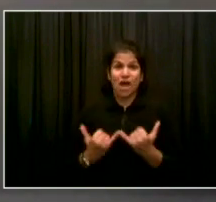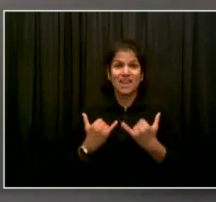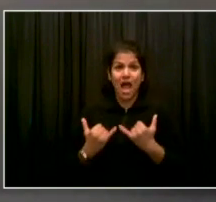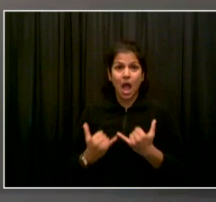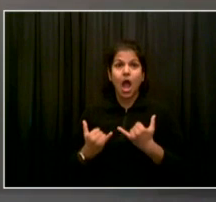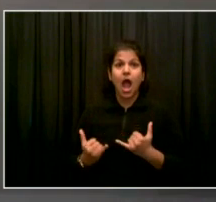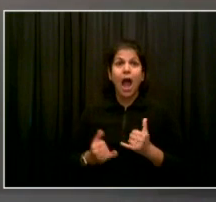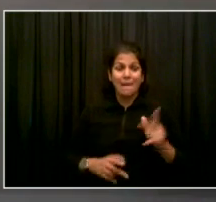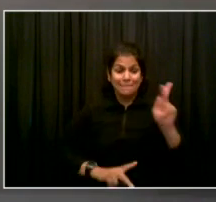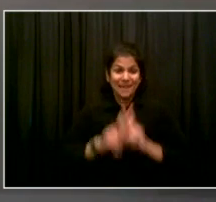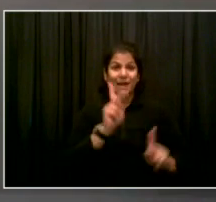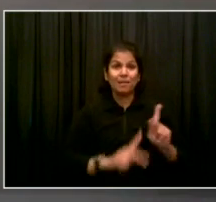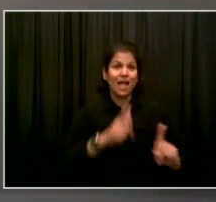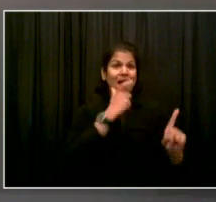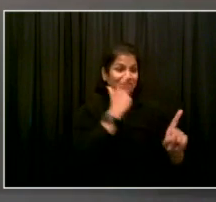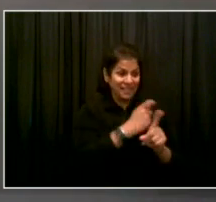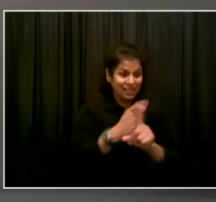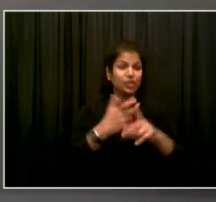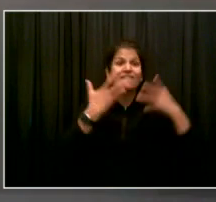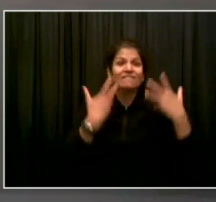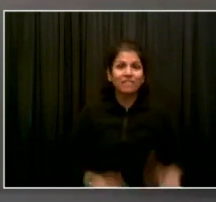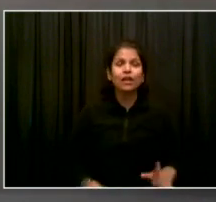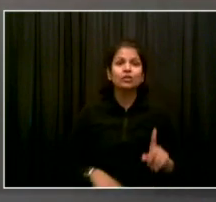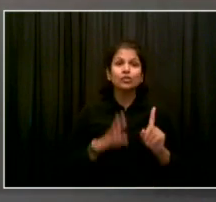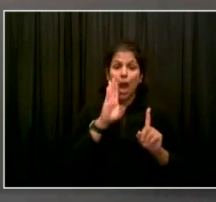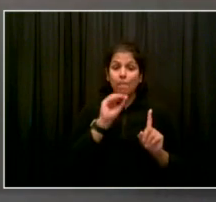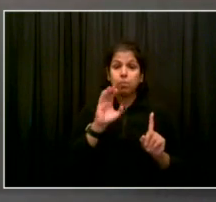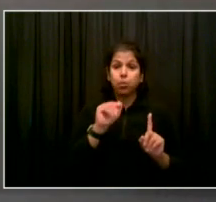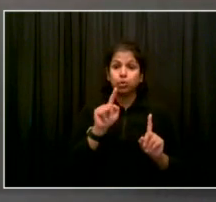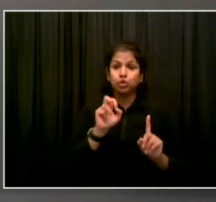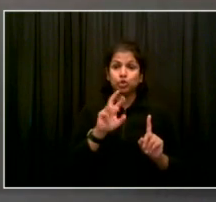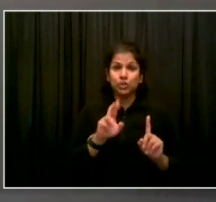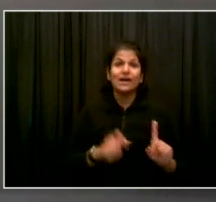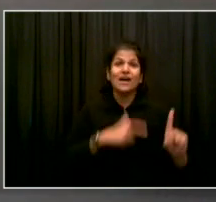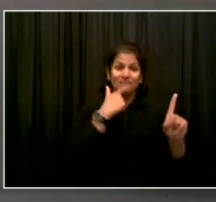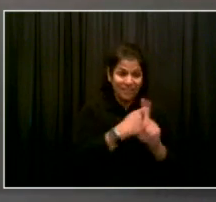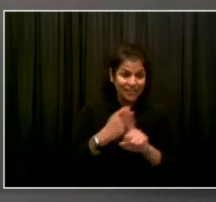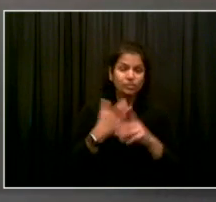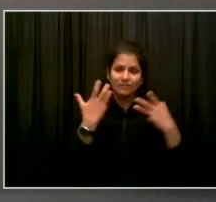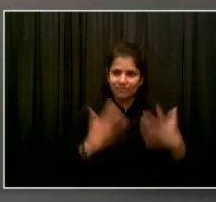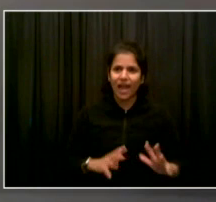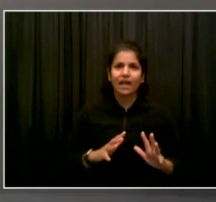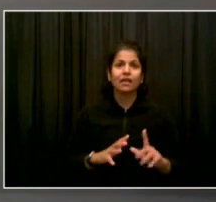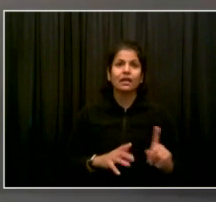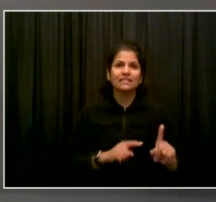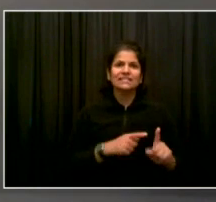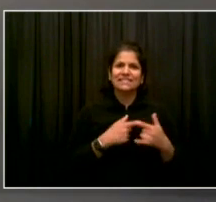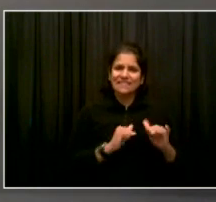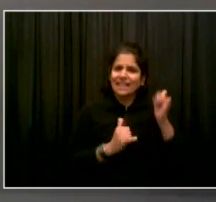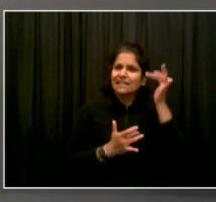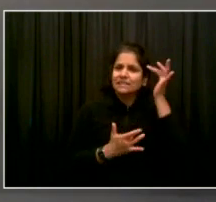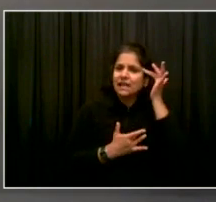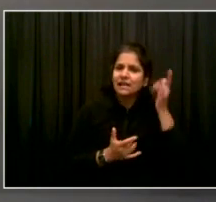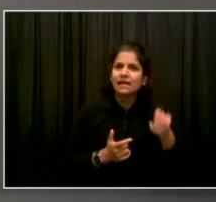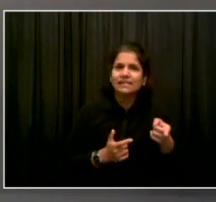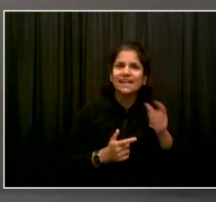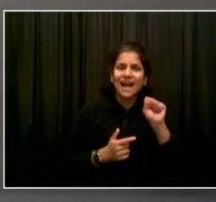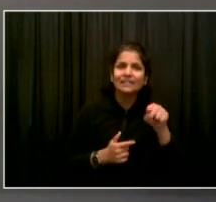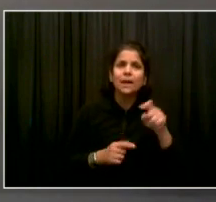sick. That's because some people are on immunosuppressive drugs or have an